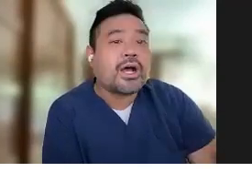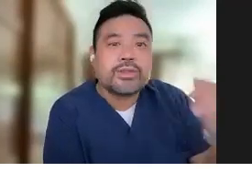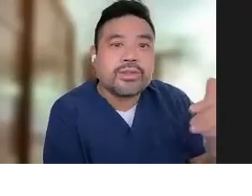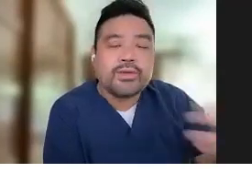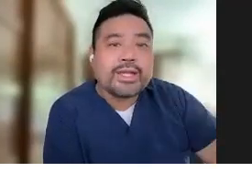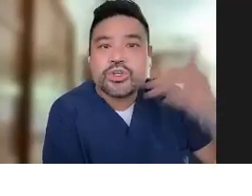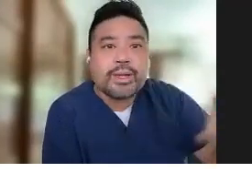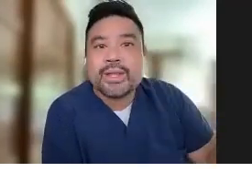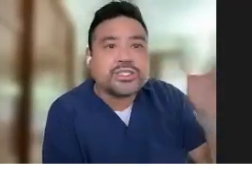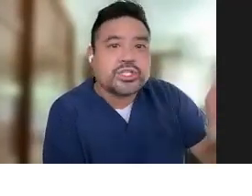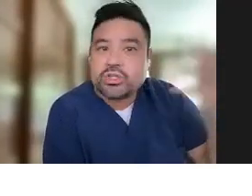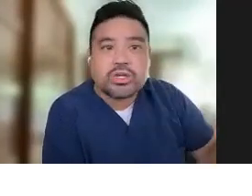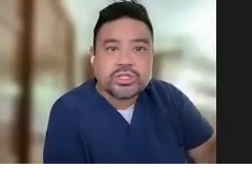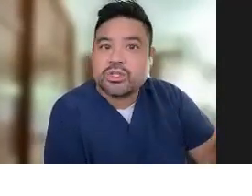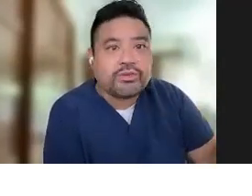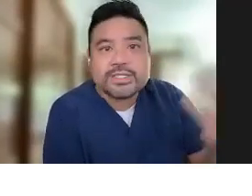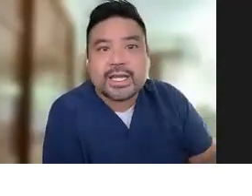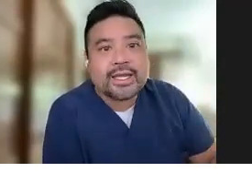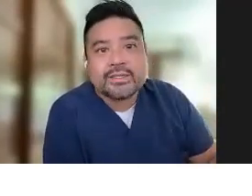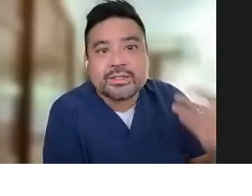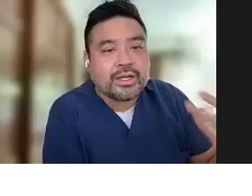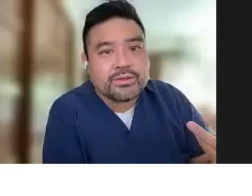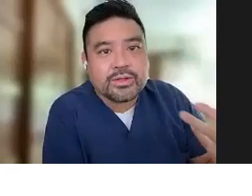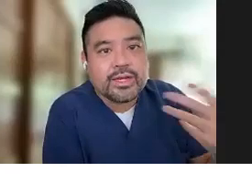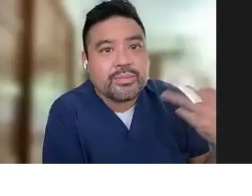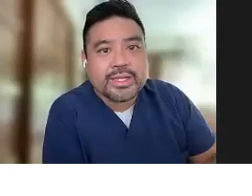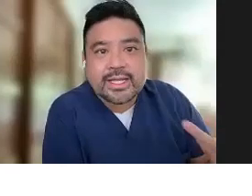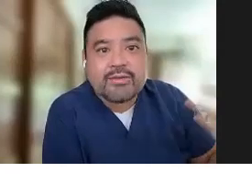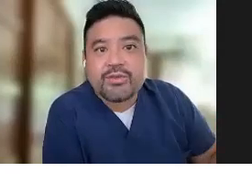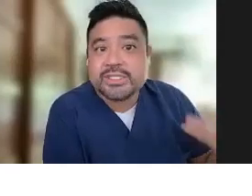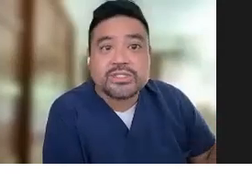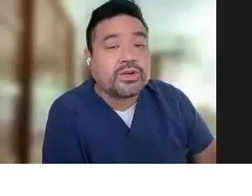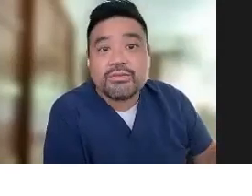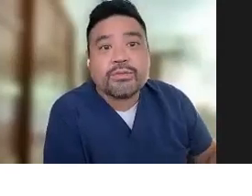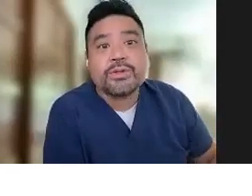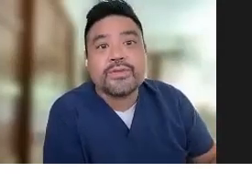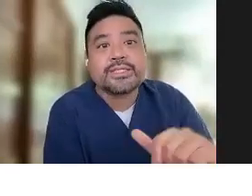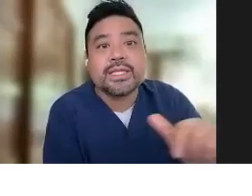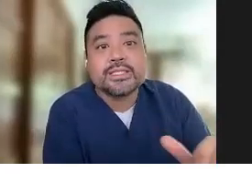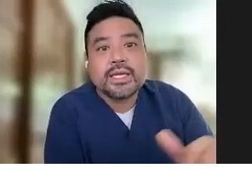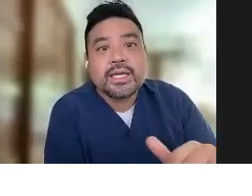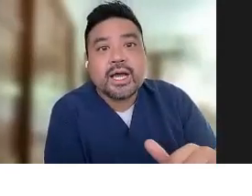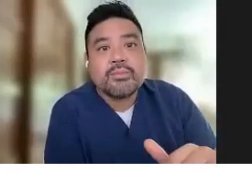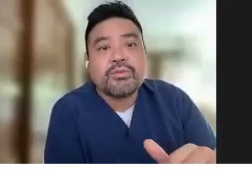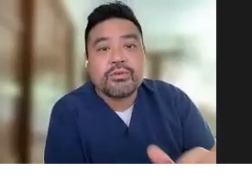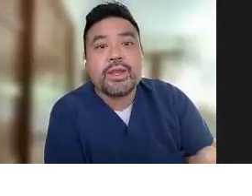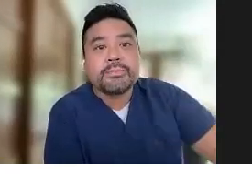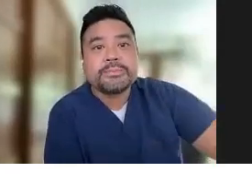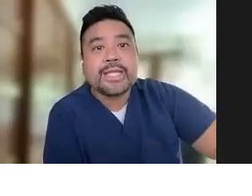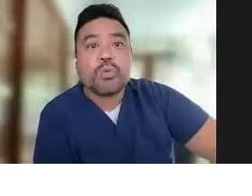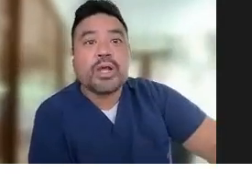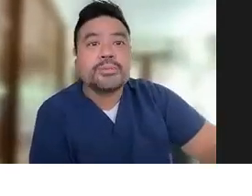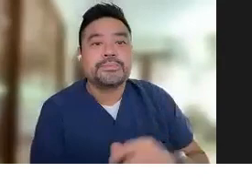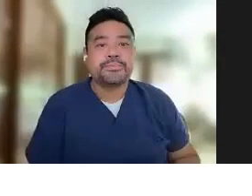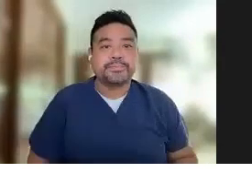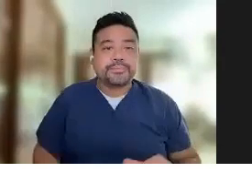I was at Costco the other day, right? So many places, just look for the sign. Any places that have pharmacies, they're giving out those vaccines for free